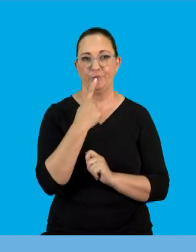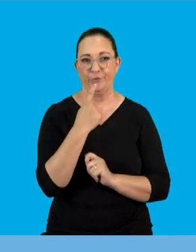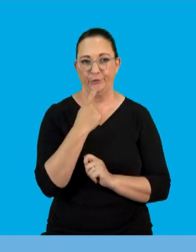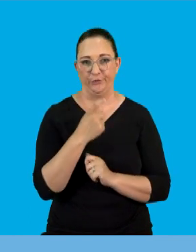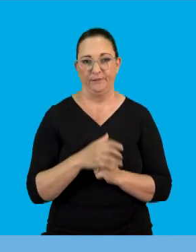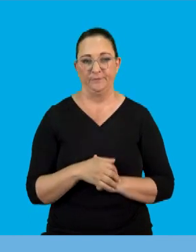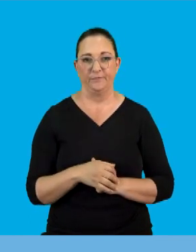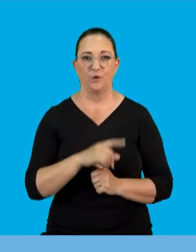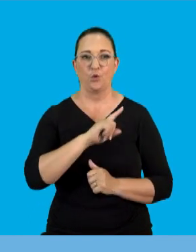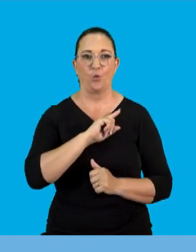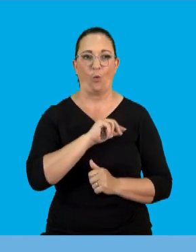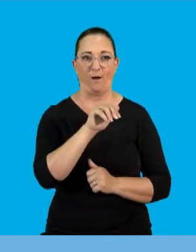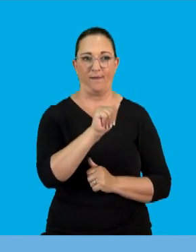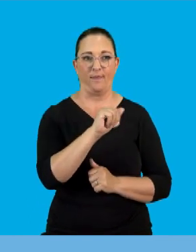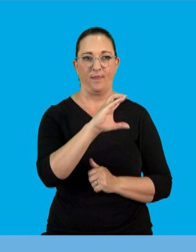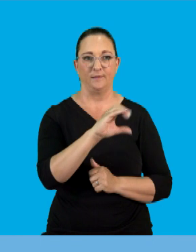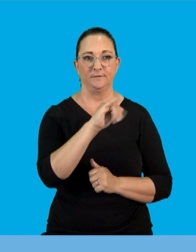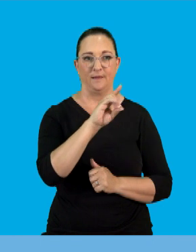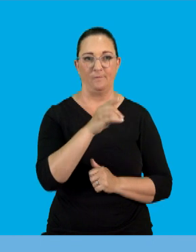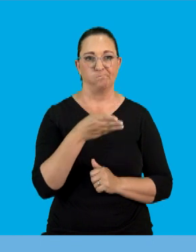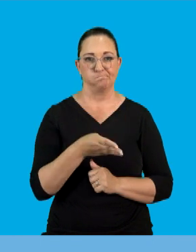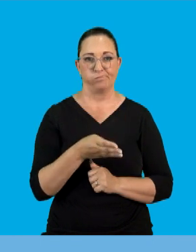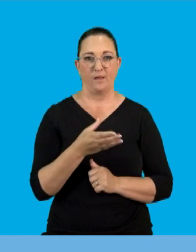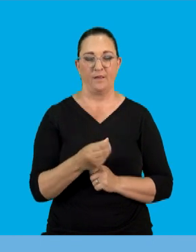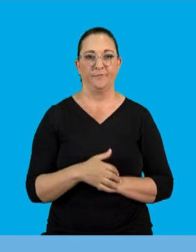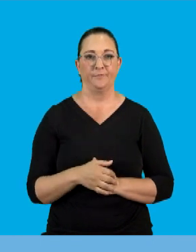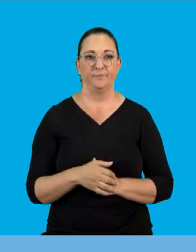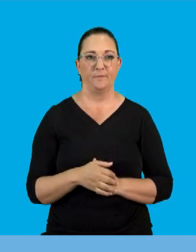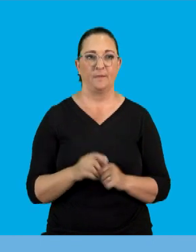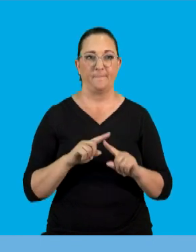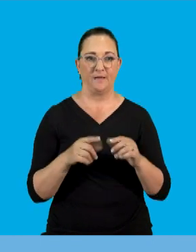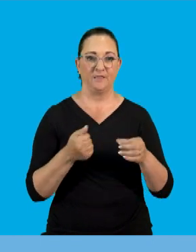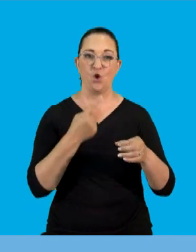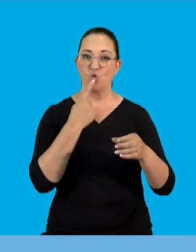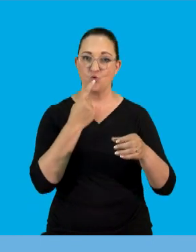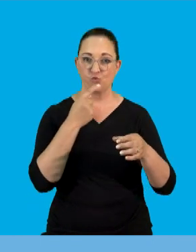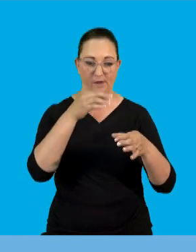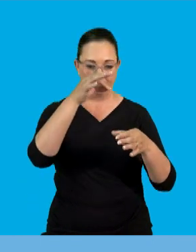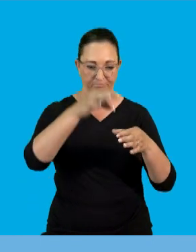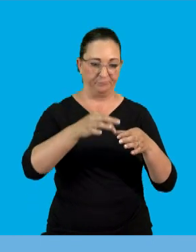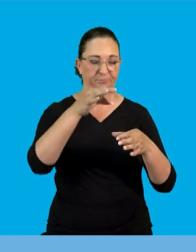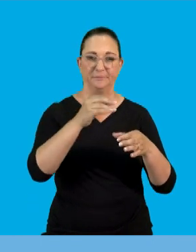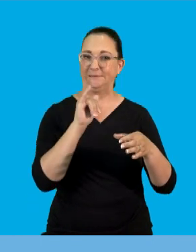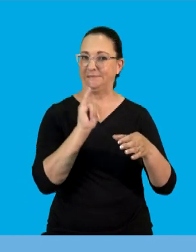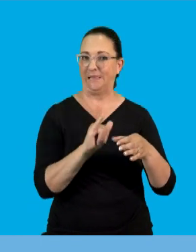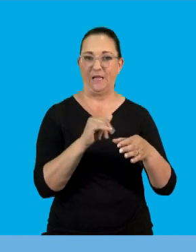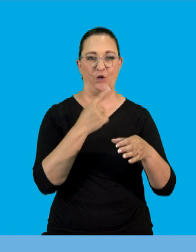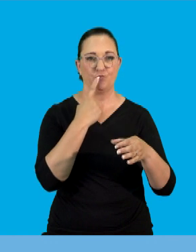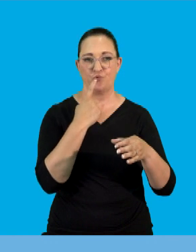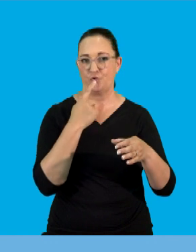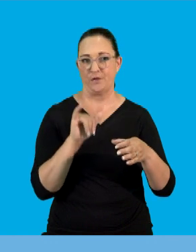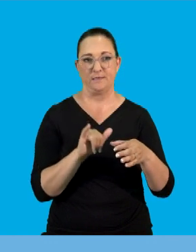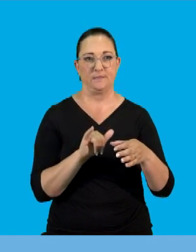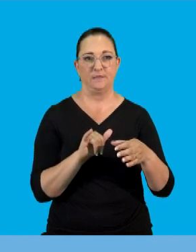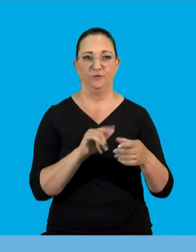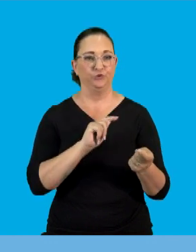paper turns red in the presence of an acid. And red litmus paper remains red in an acid. So if it's a red